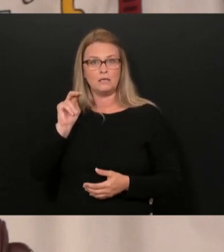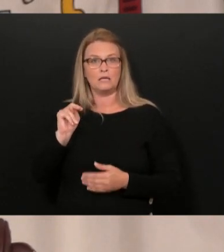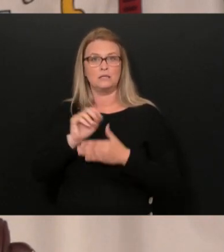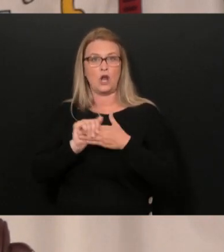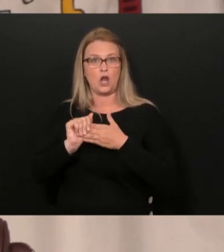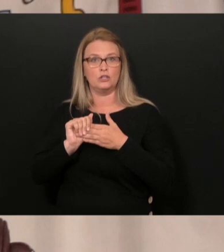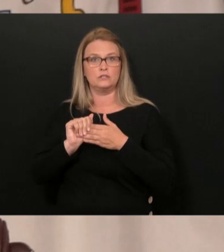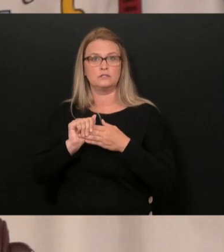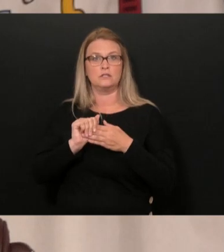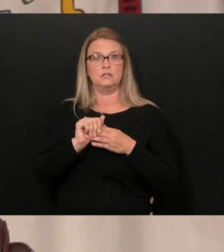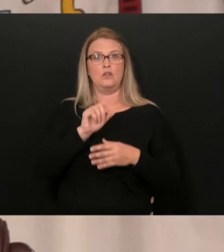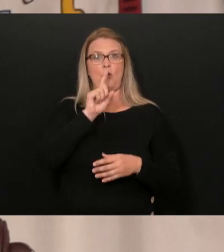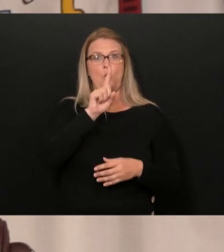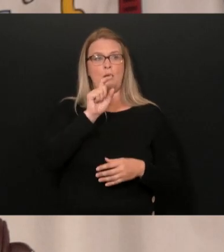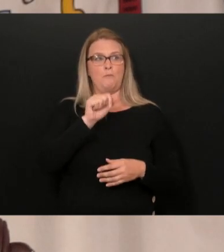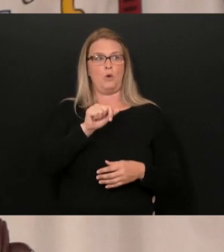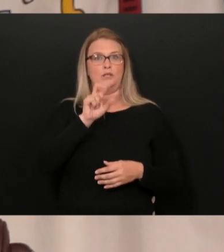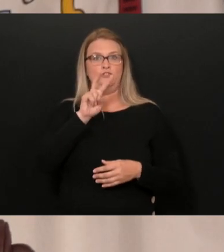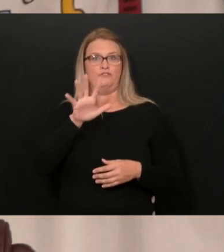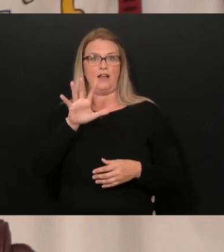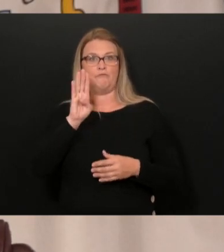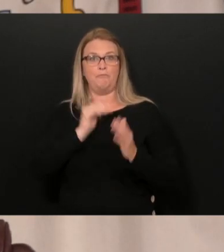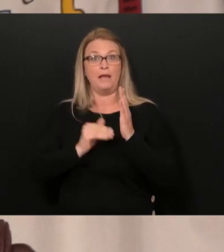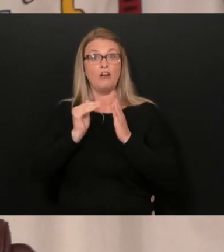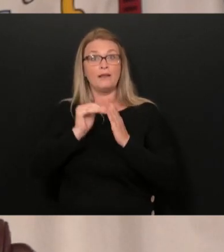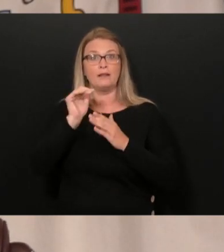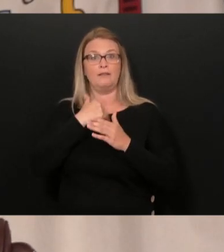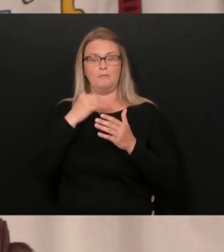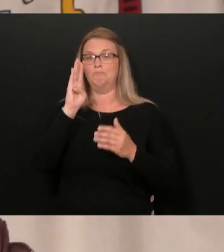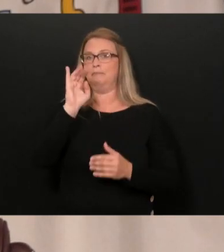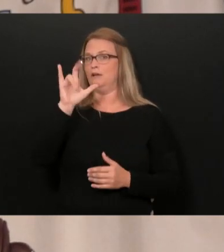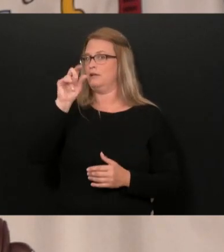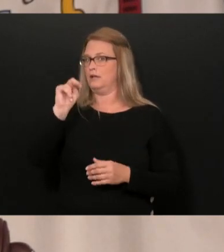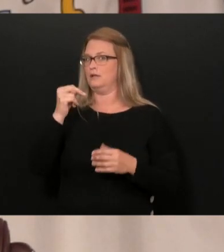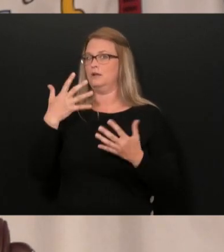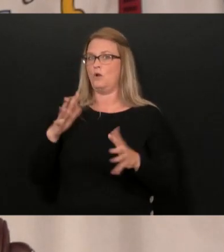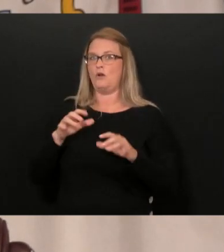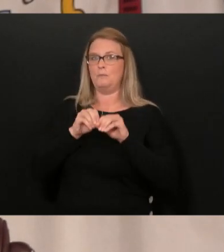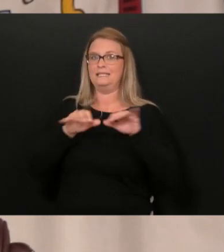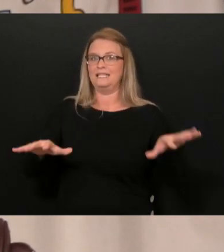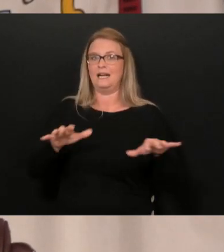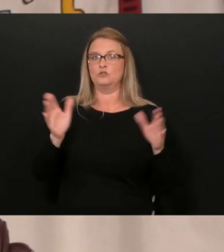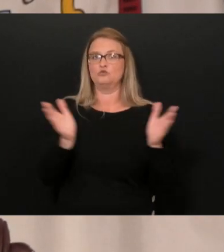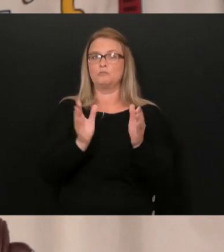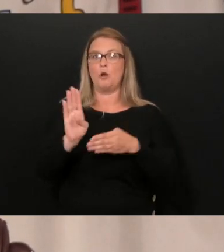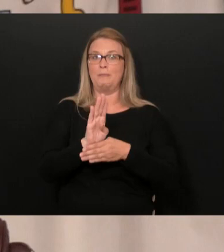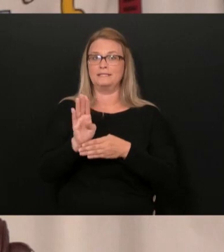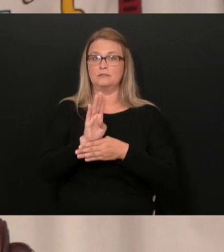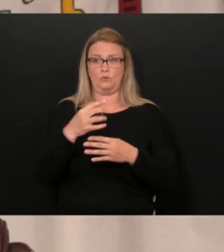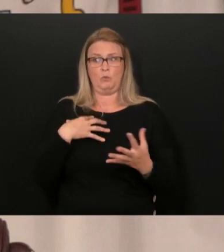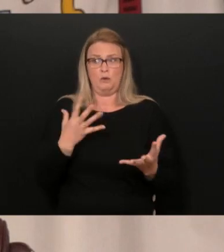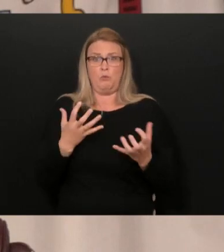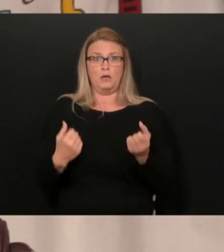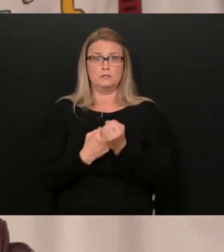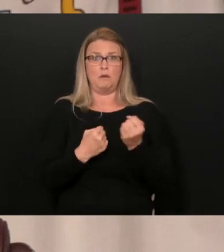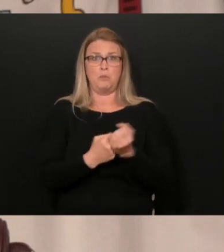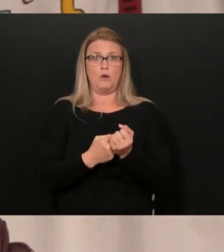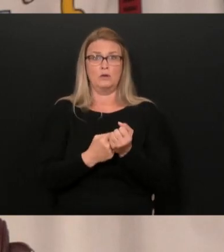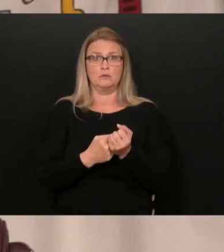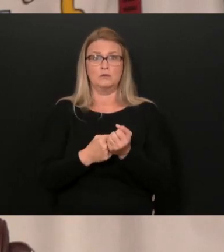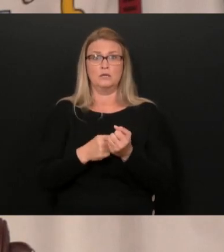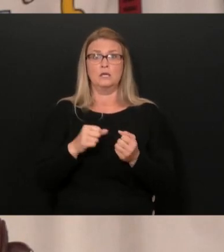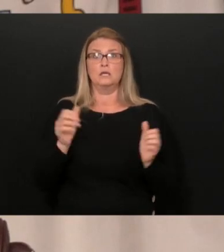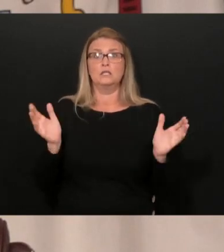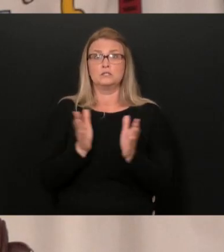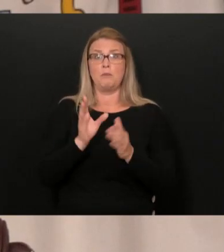billion that has been sent to us, that's sent out to the small businesses. And we want to support our small businesses in every way, shape,